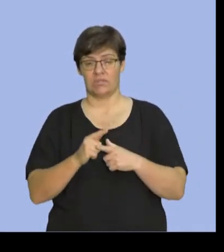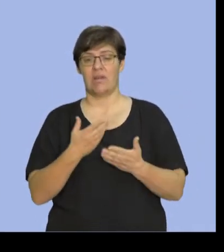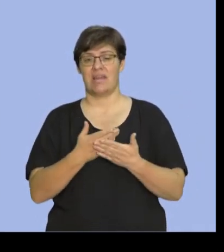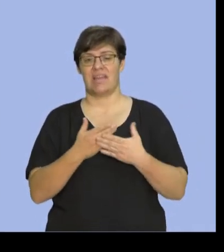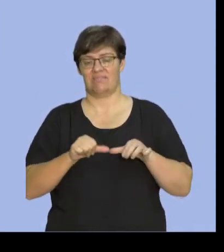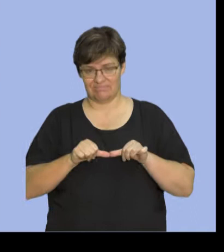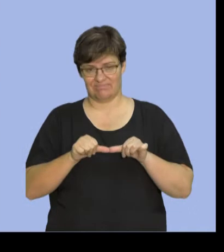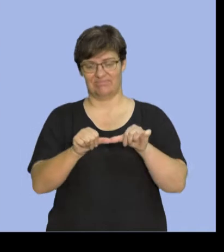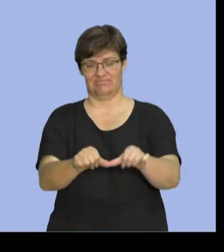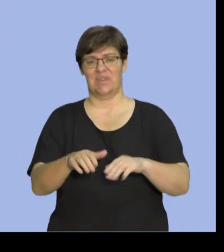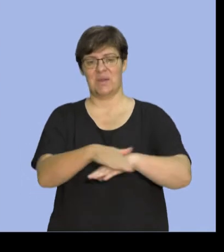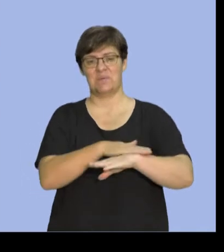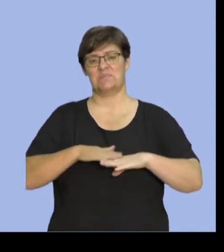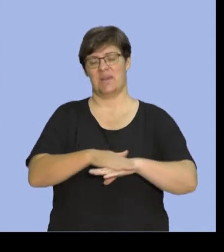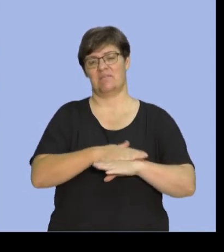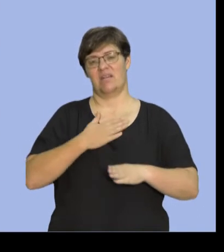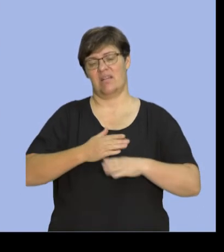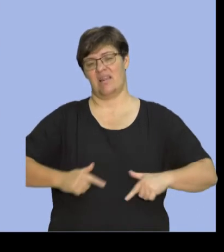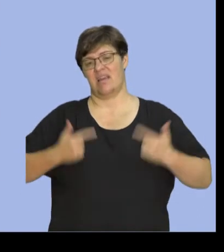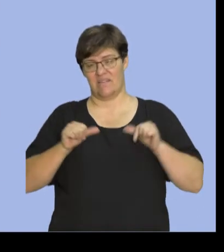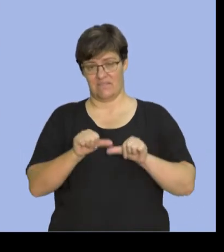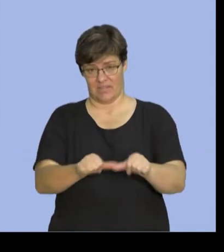out its basic survival function.